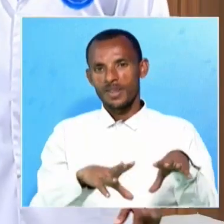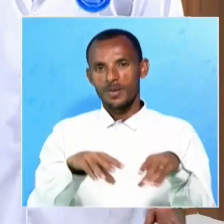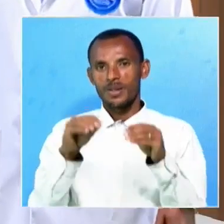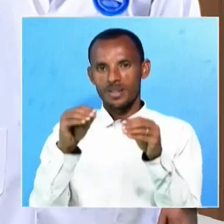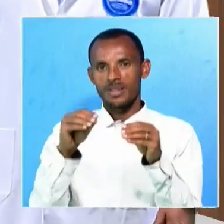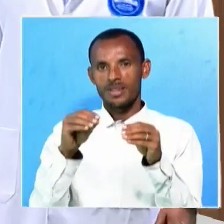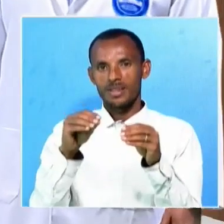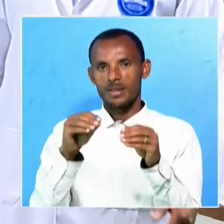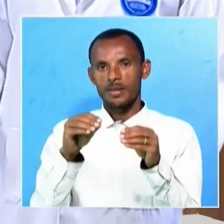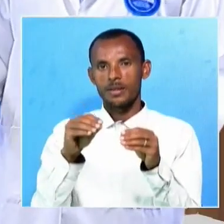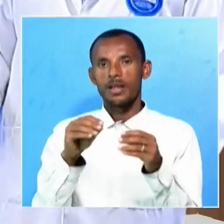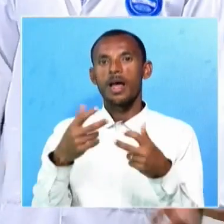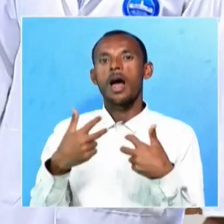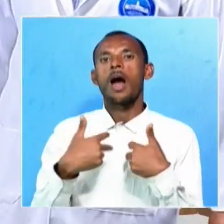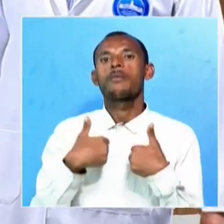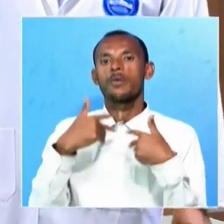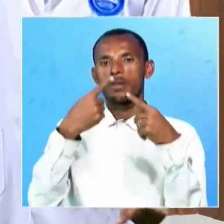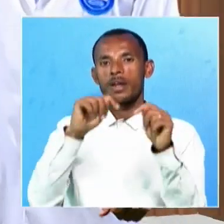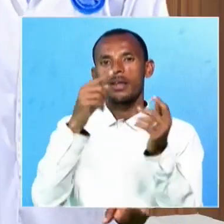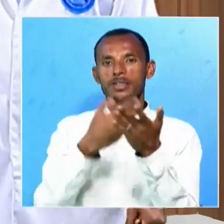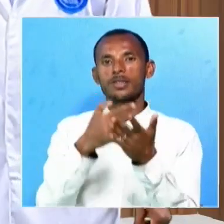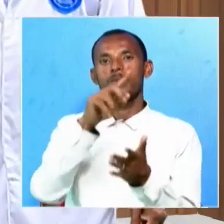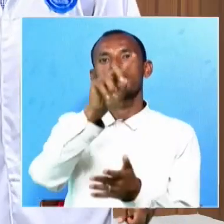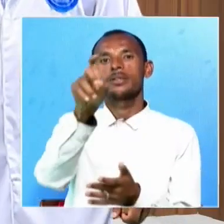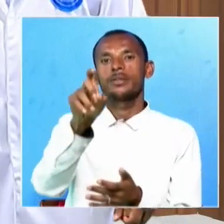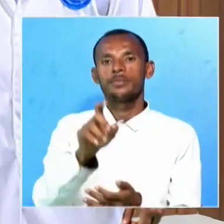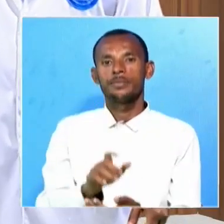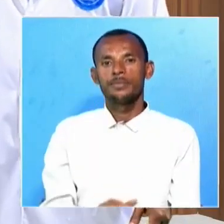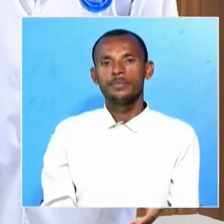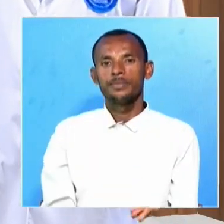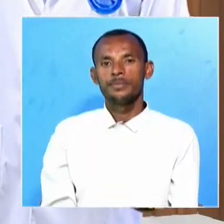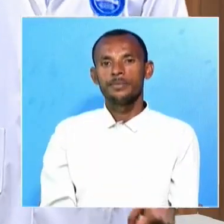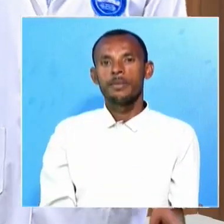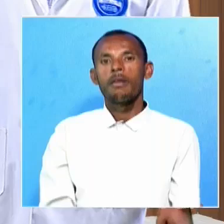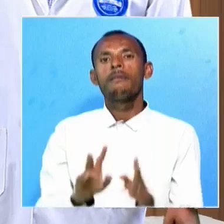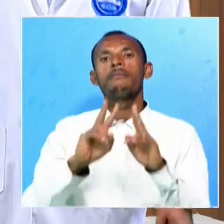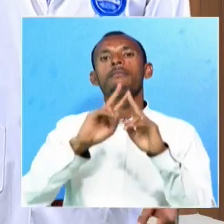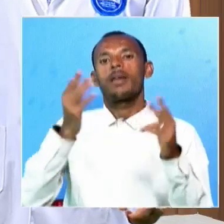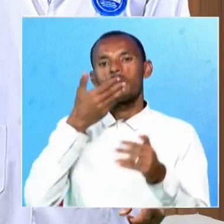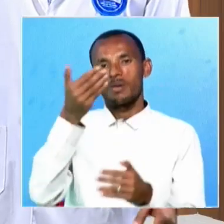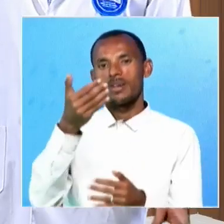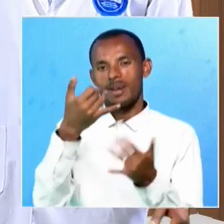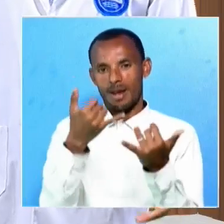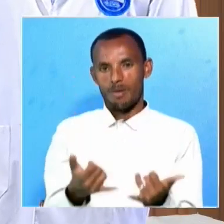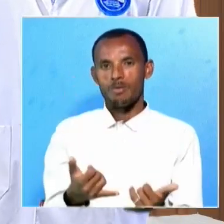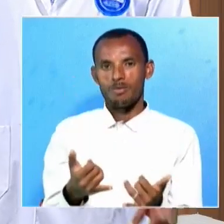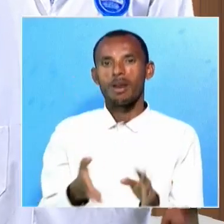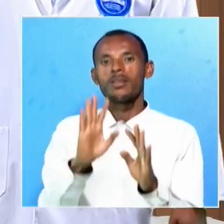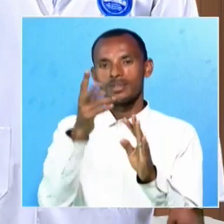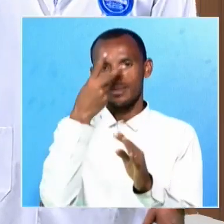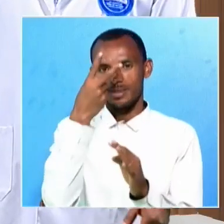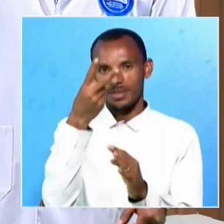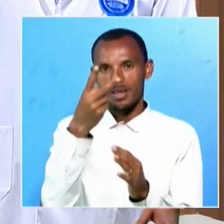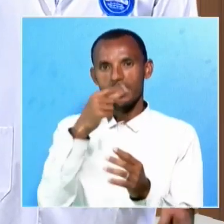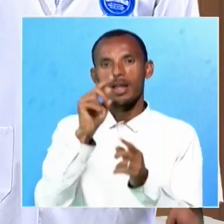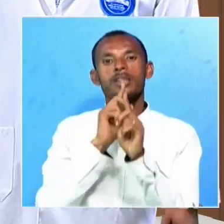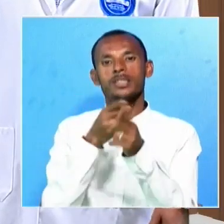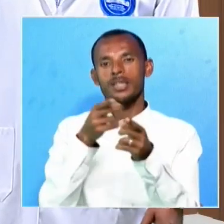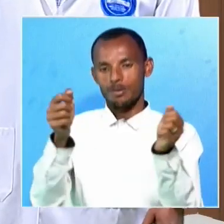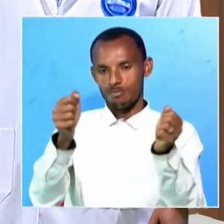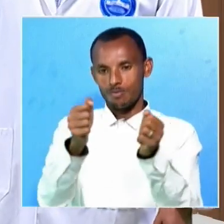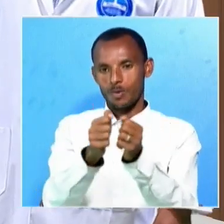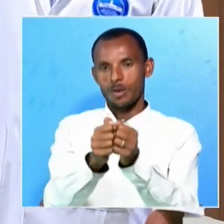Students, have you tried the question? Very good. Now, let's see the answer